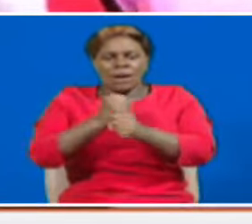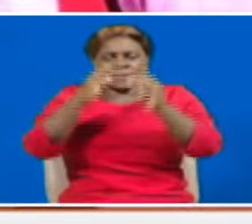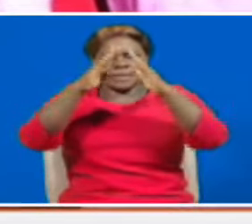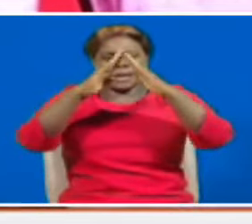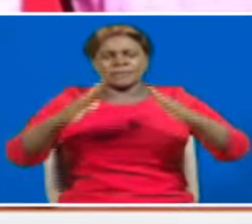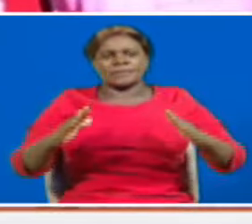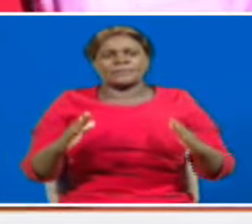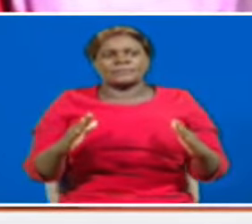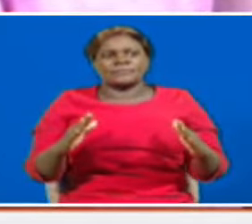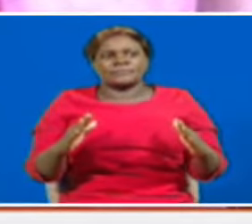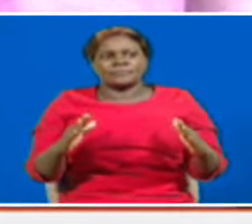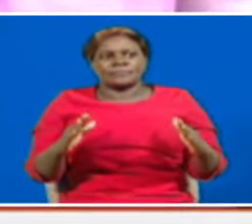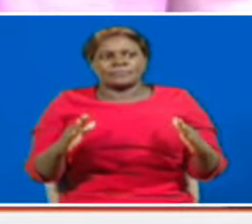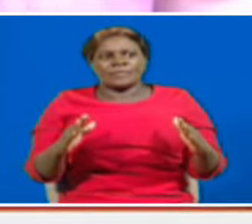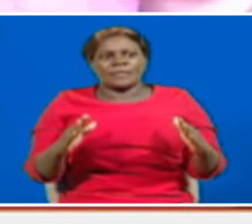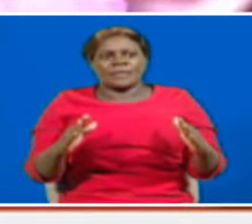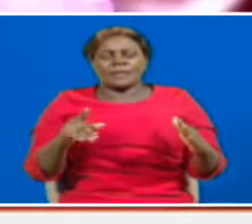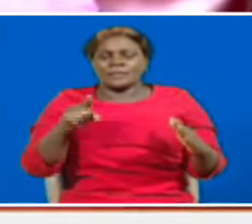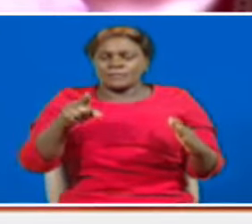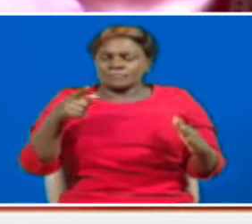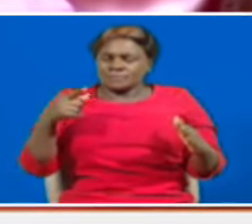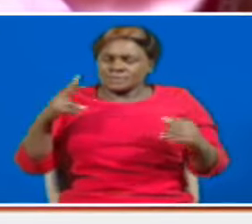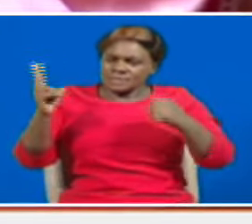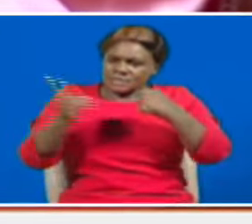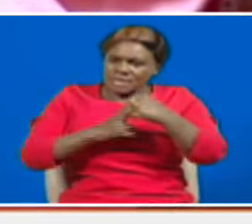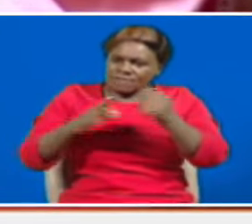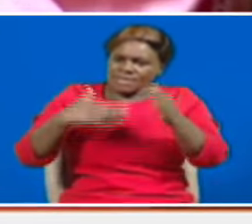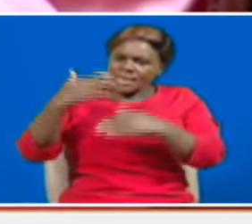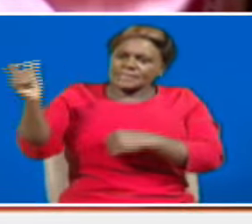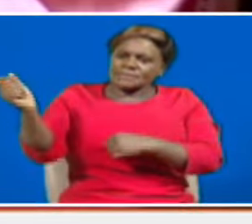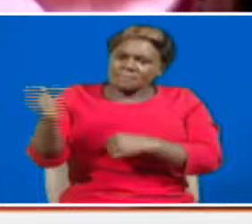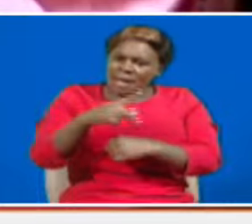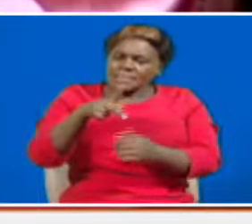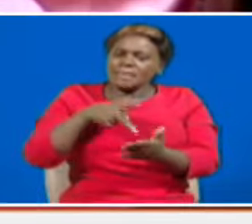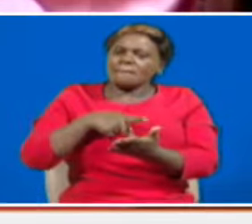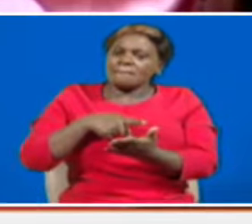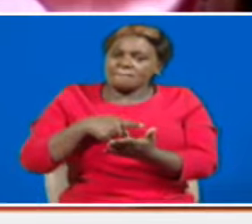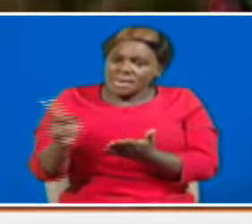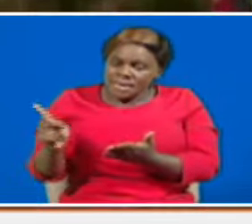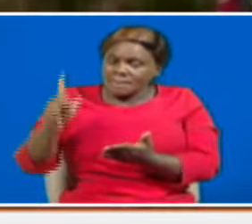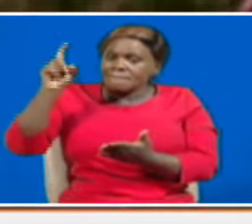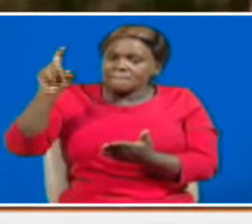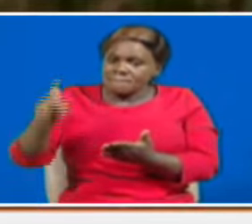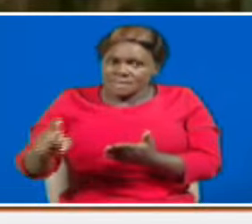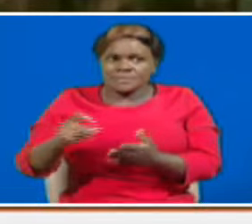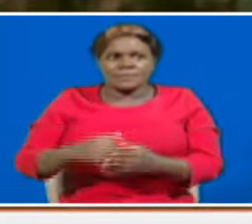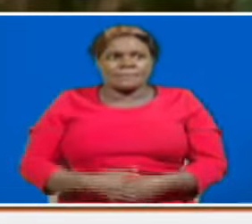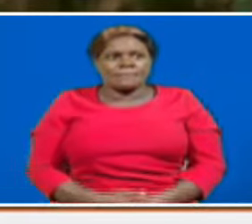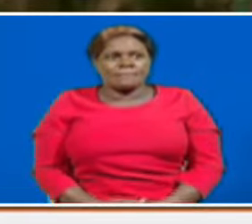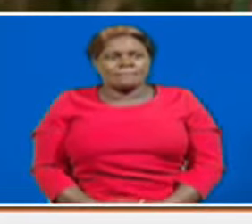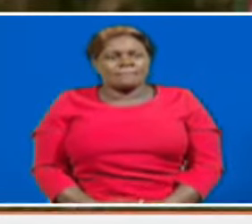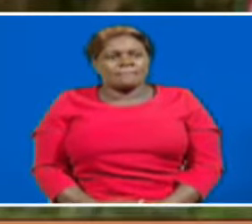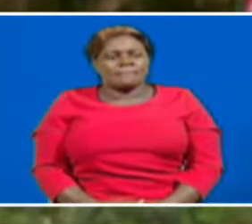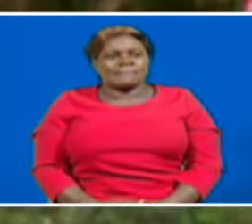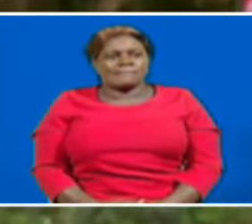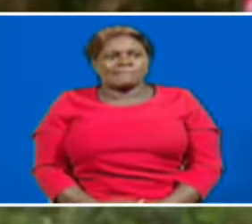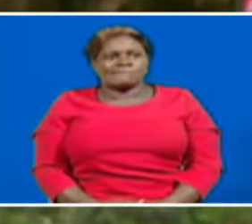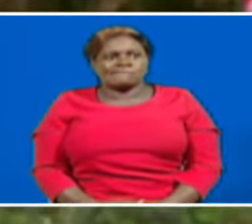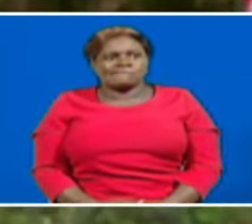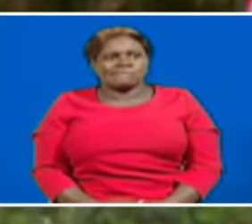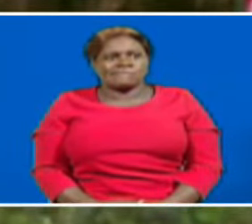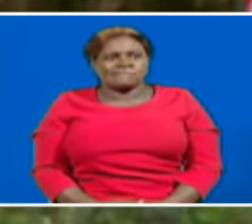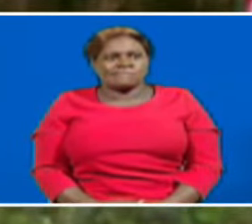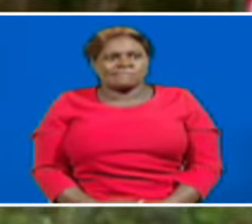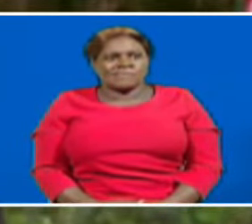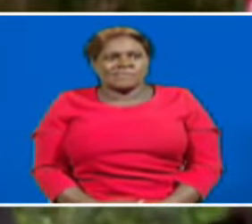and Urban Development says they have until 7th of next month to pay the dues. Jeff Kirui, KTN News,